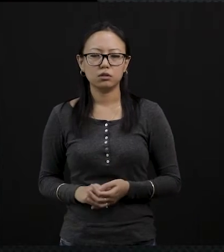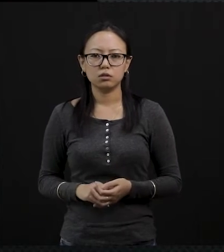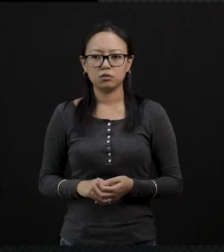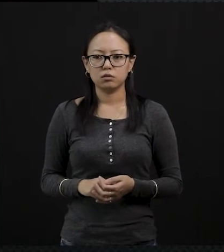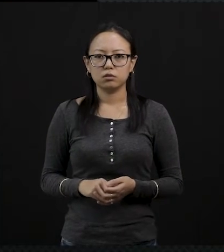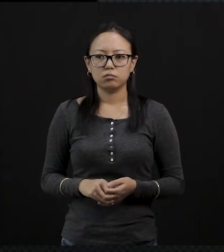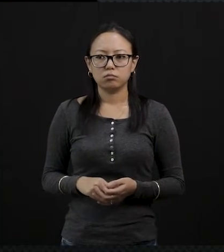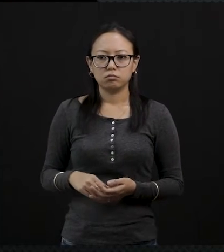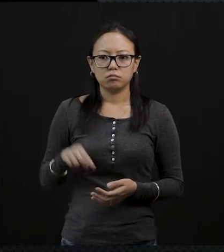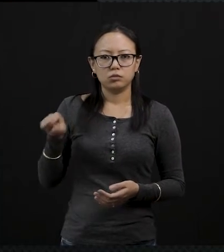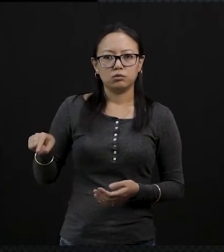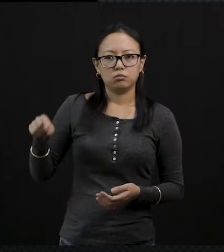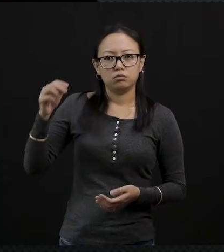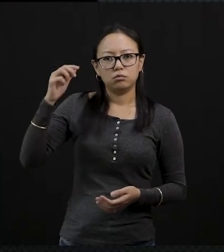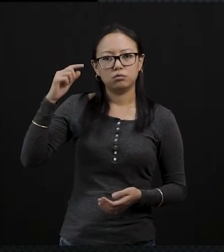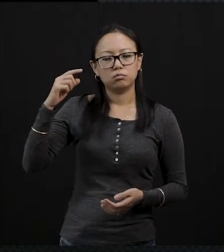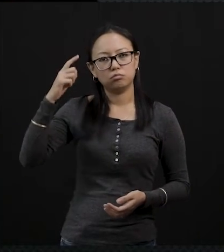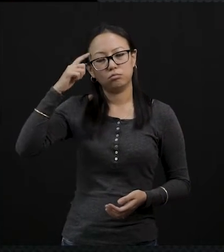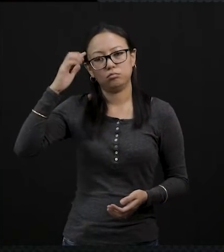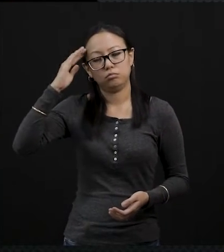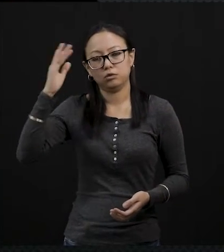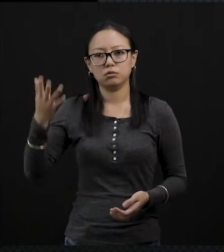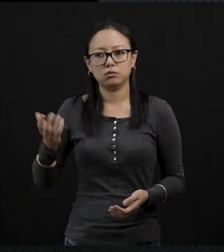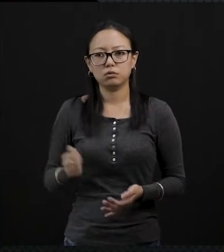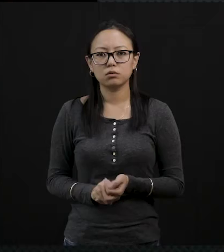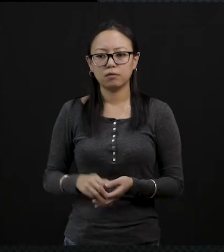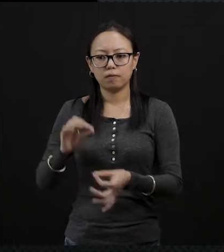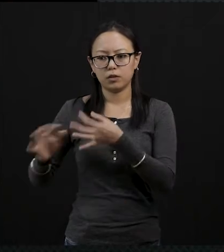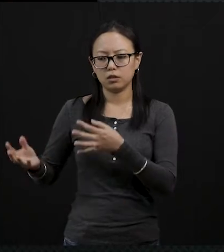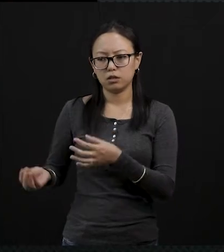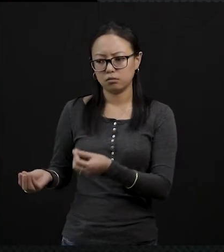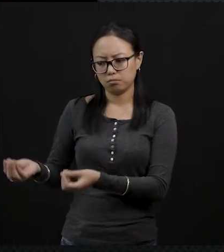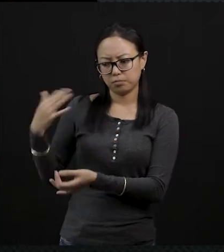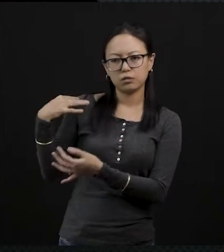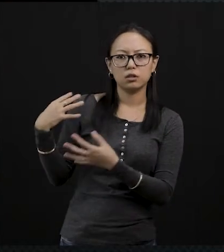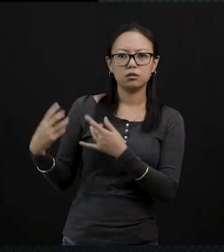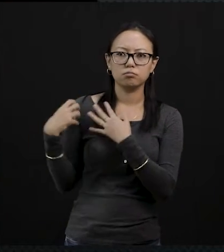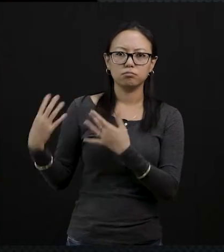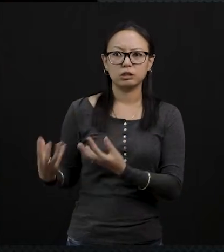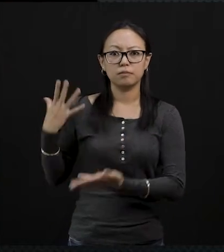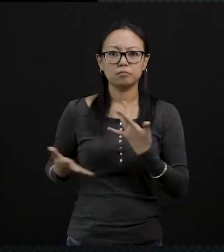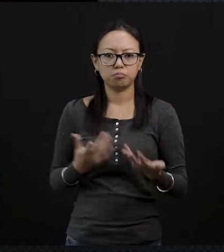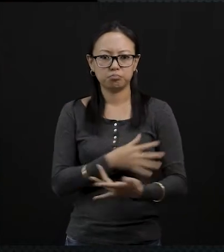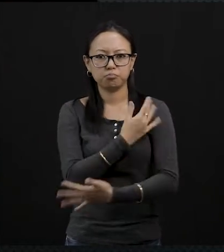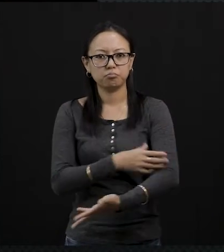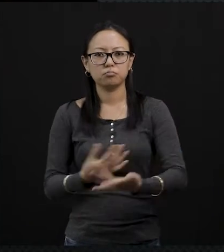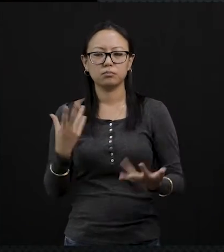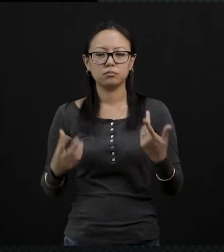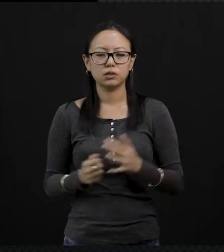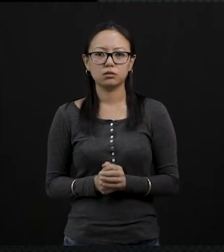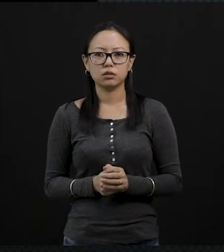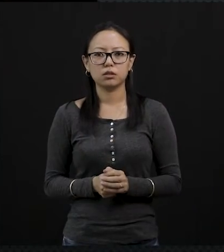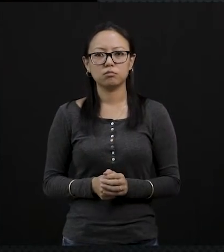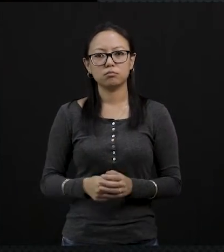So students, the good news is you and I can avoid from all these injuries, from